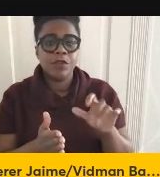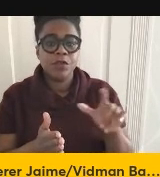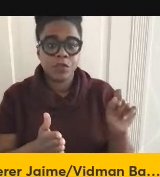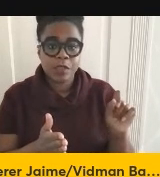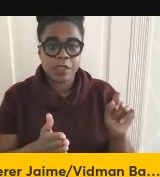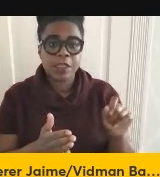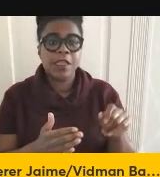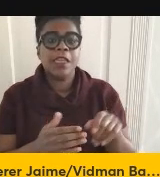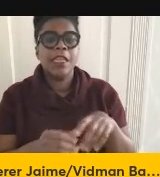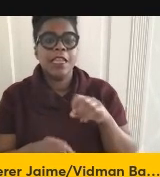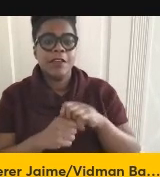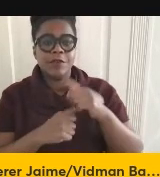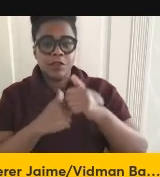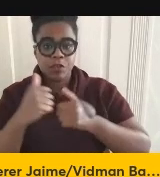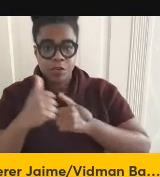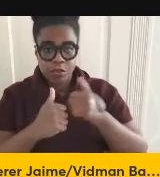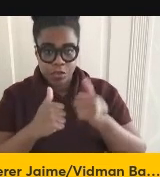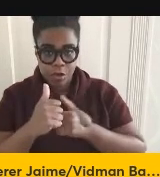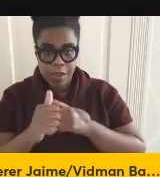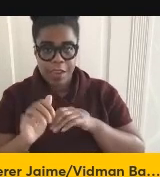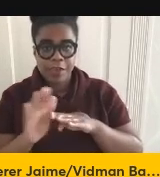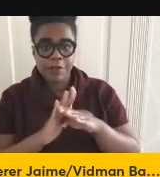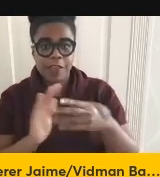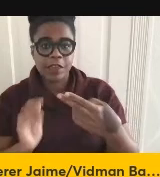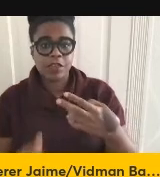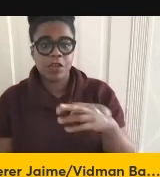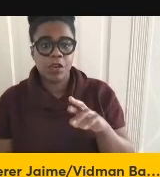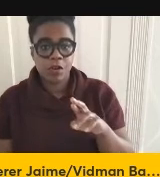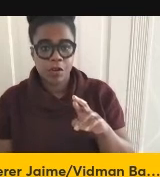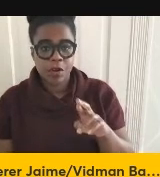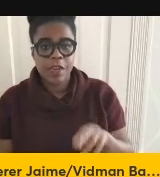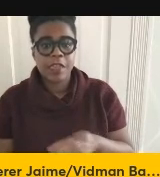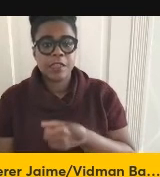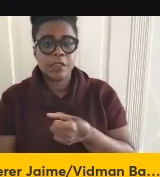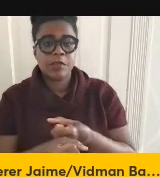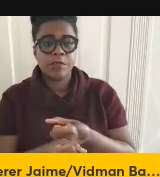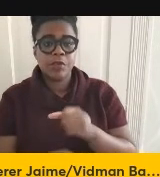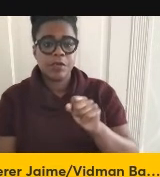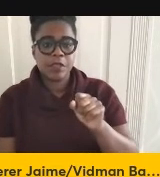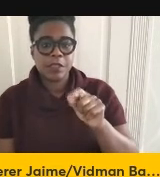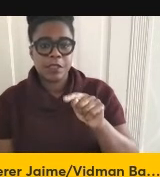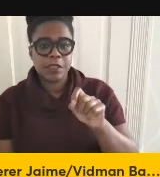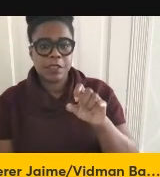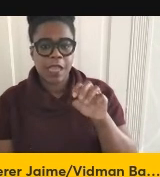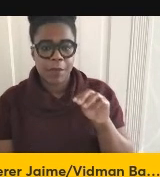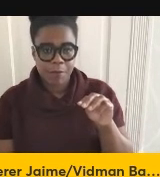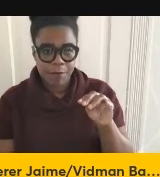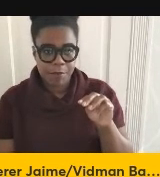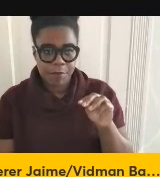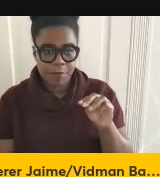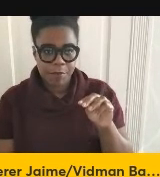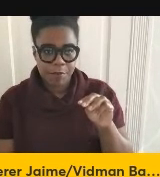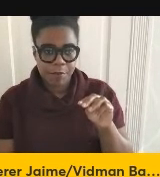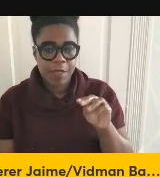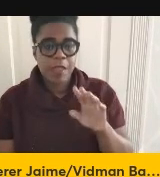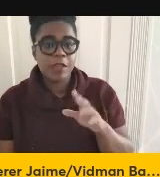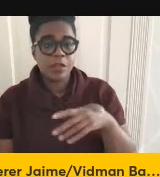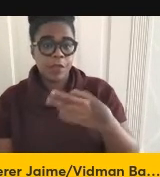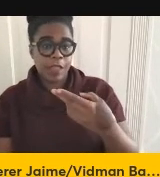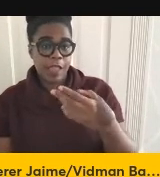resources. It supports STEM disciplines, including education and research. So the human resources